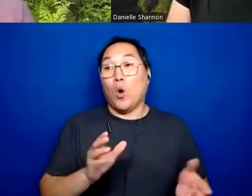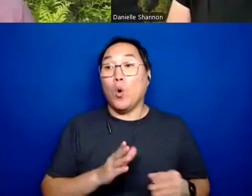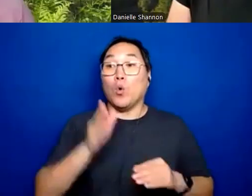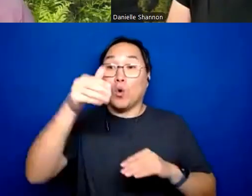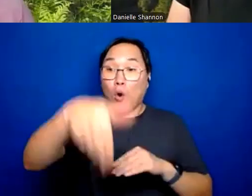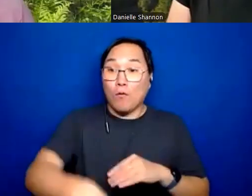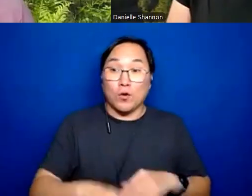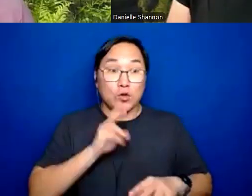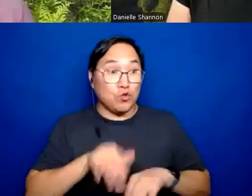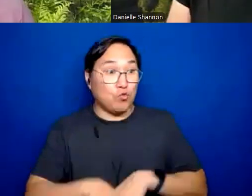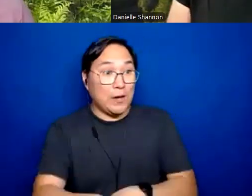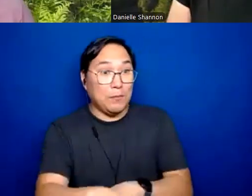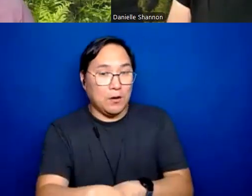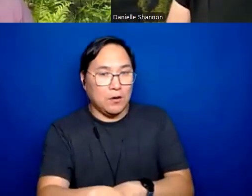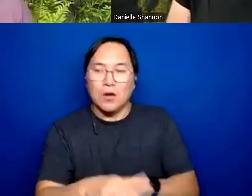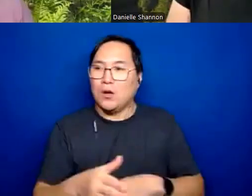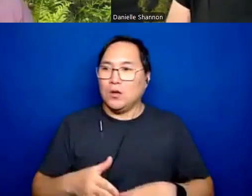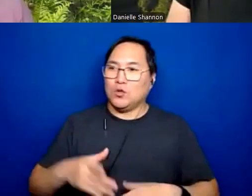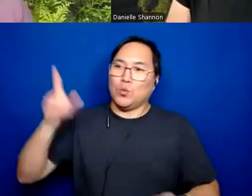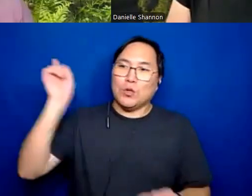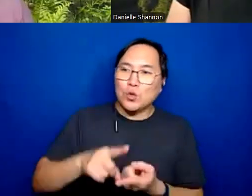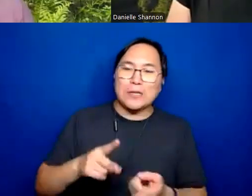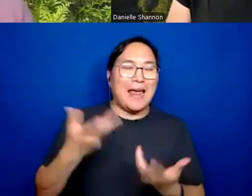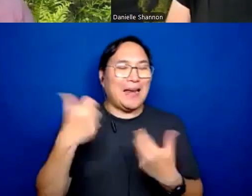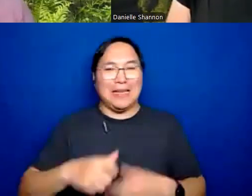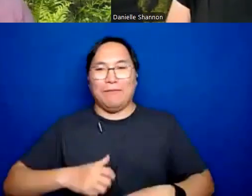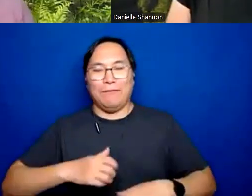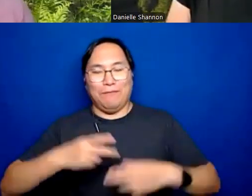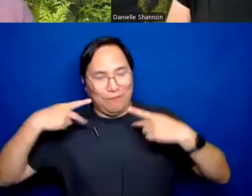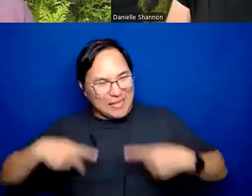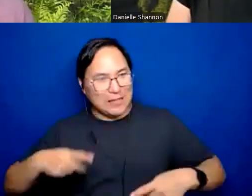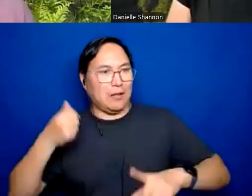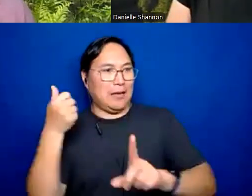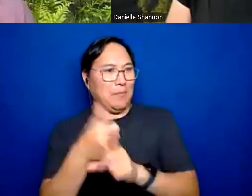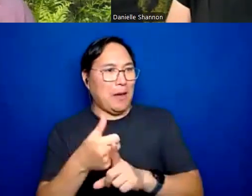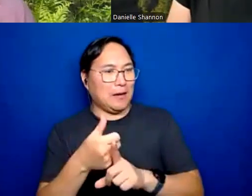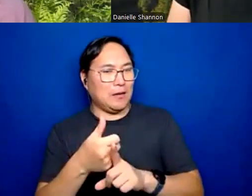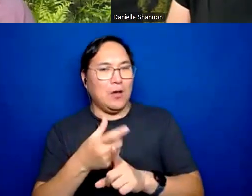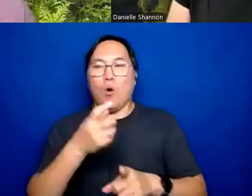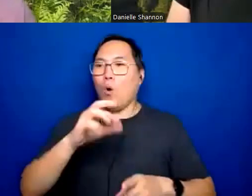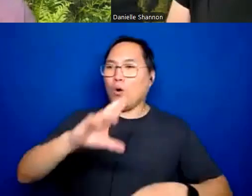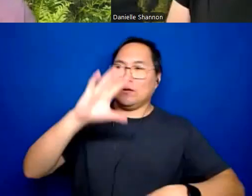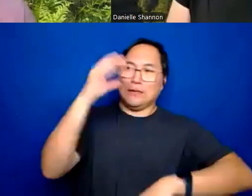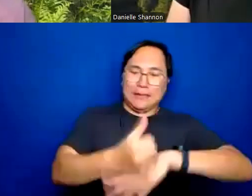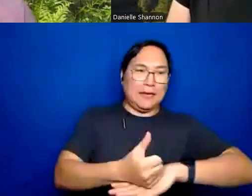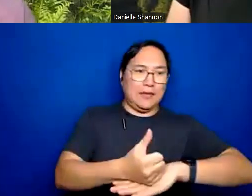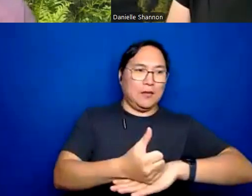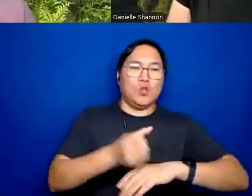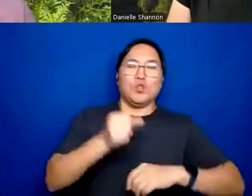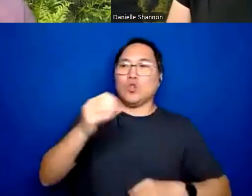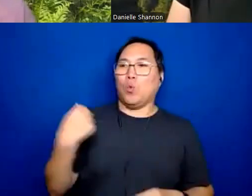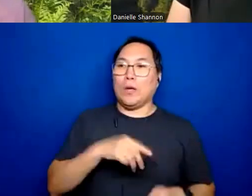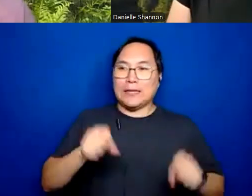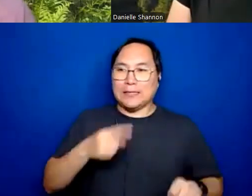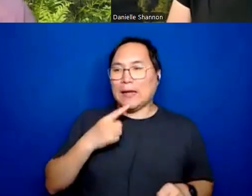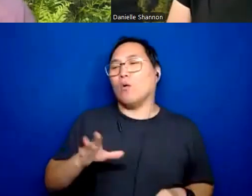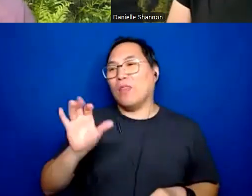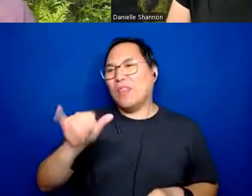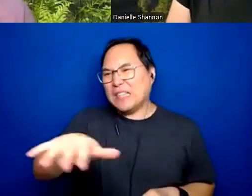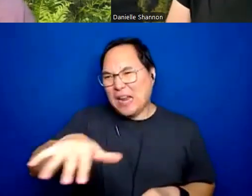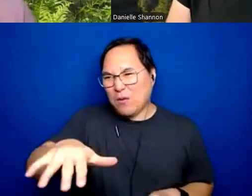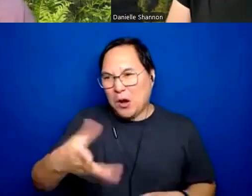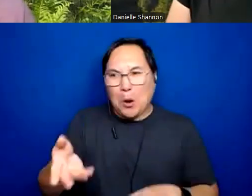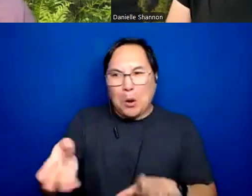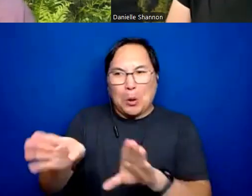can mitigate the physical impact to that, or cited so that we can close areas of recreational